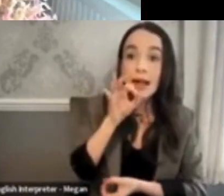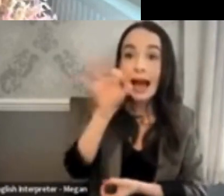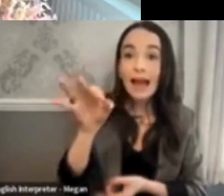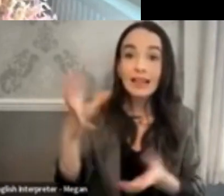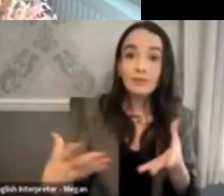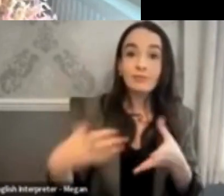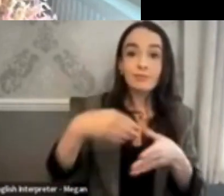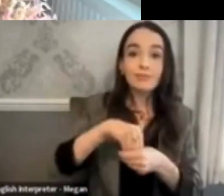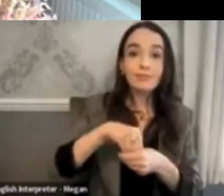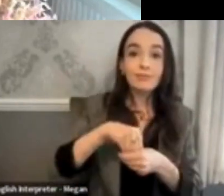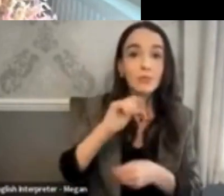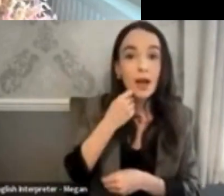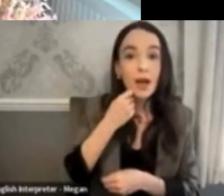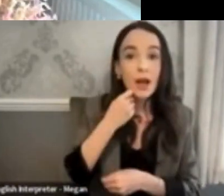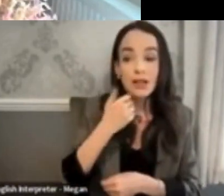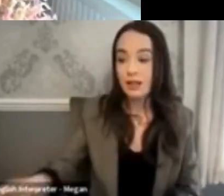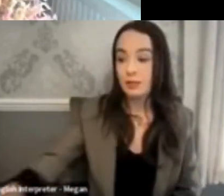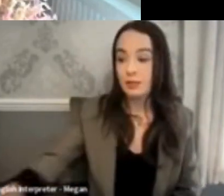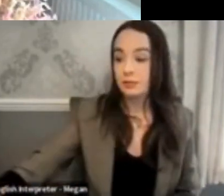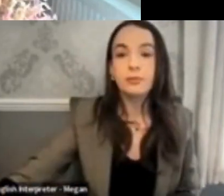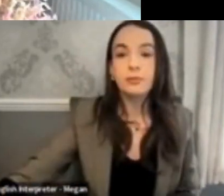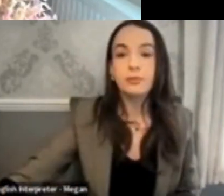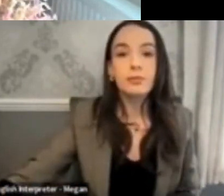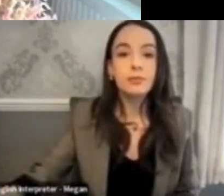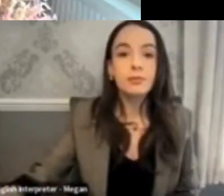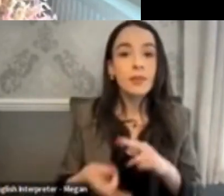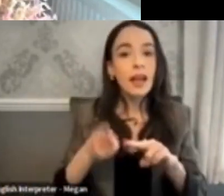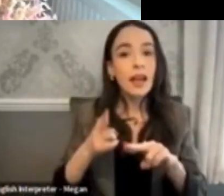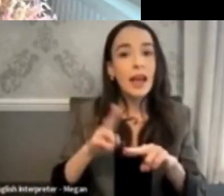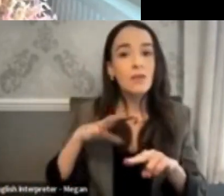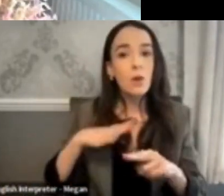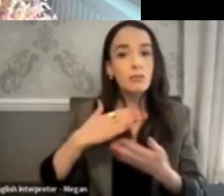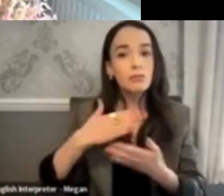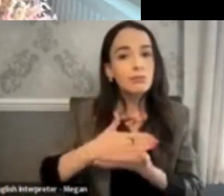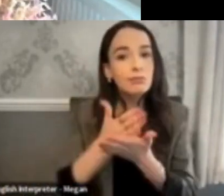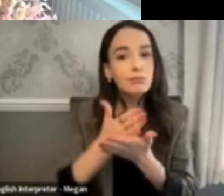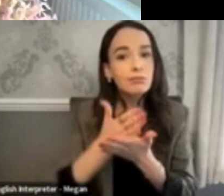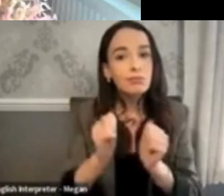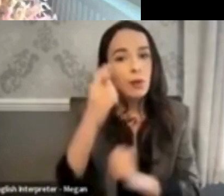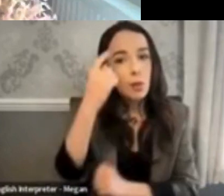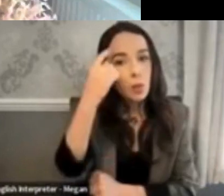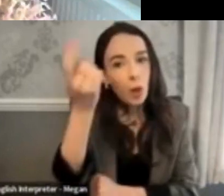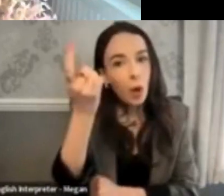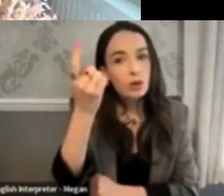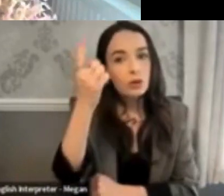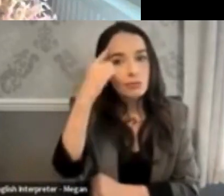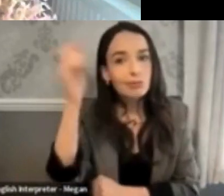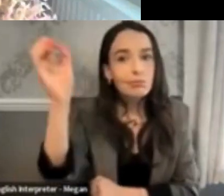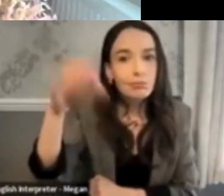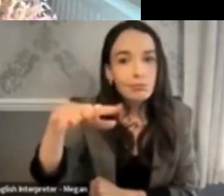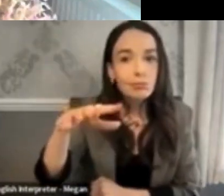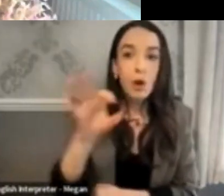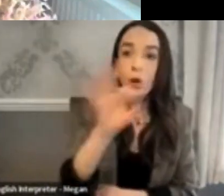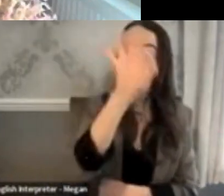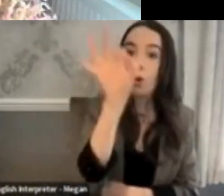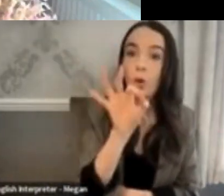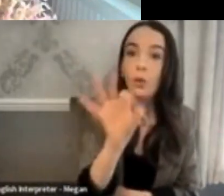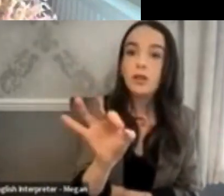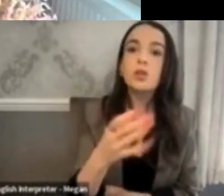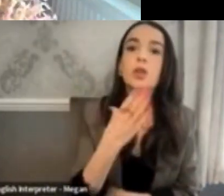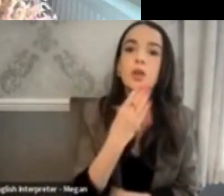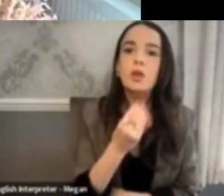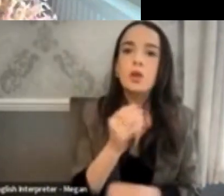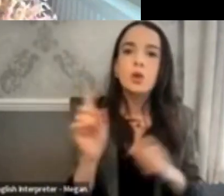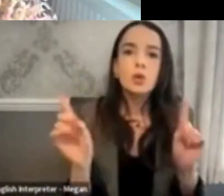involved. If you'd like to share your thoughts or ask a question, please use the Q&A box. We'll open it at